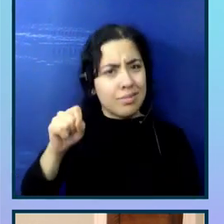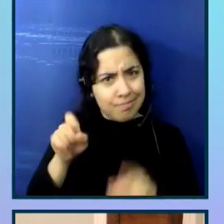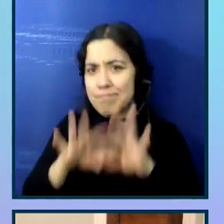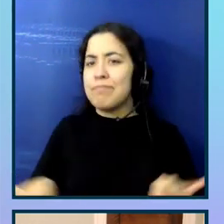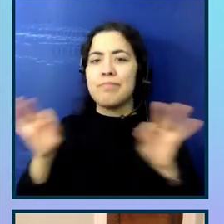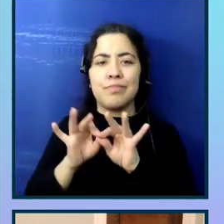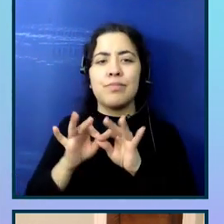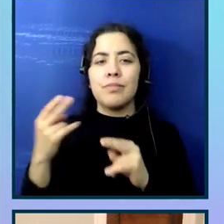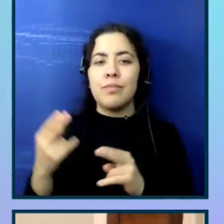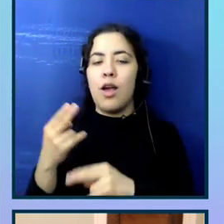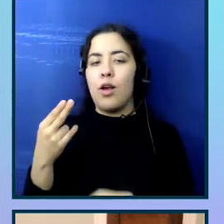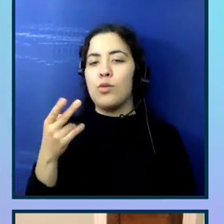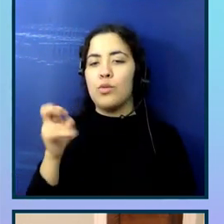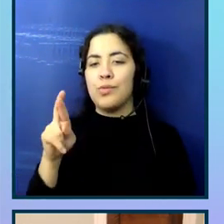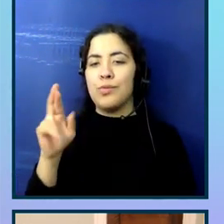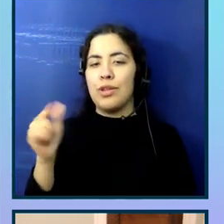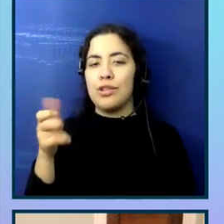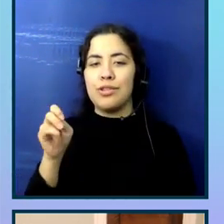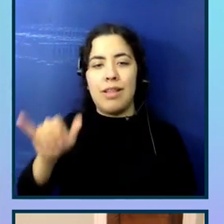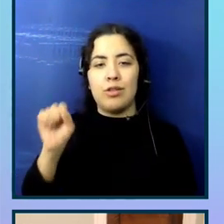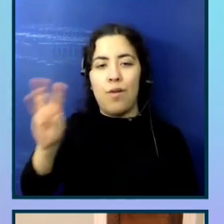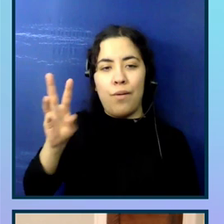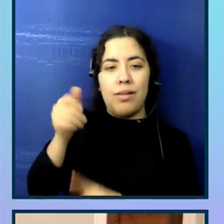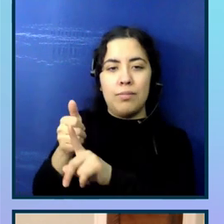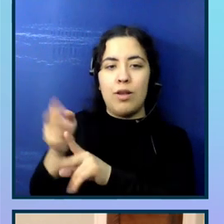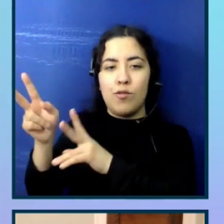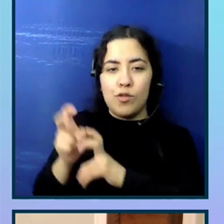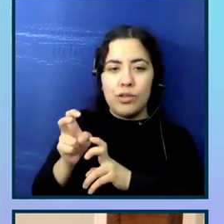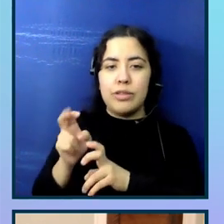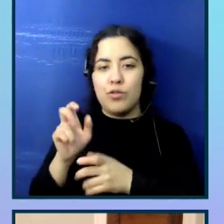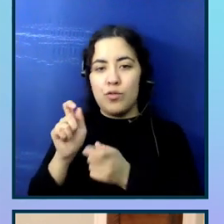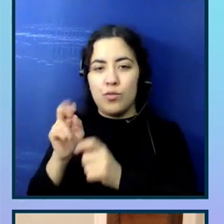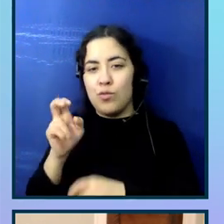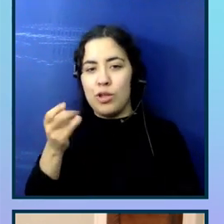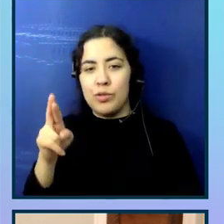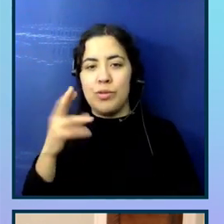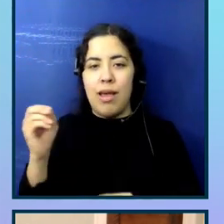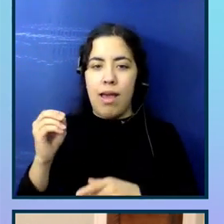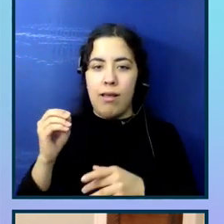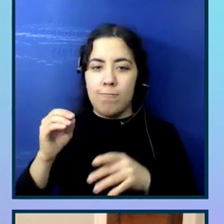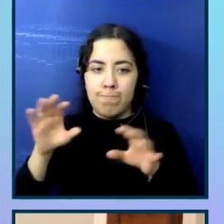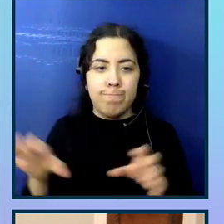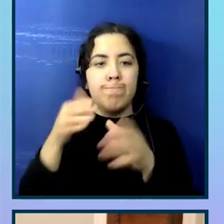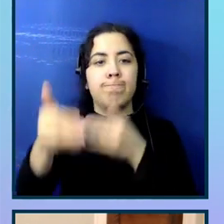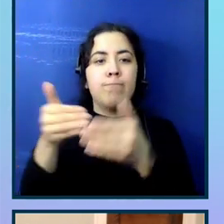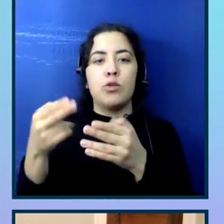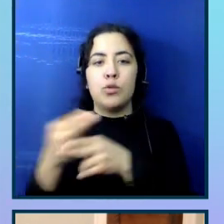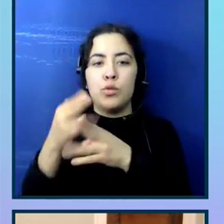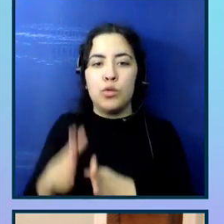A user agent is any software that retrieves, renders, and facilitates